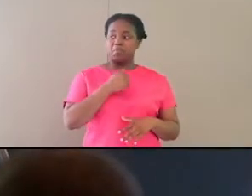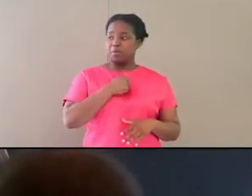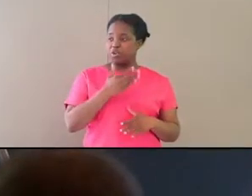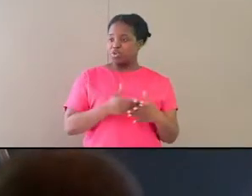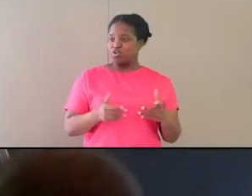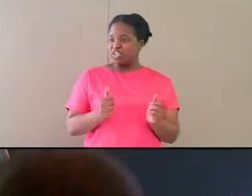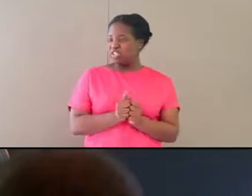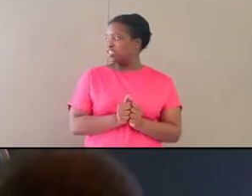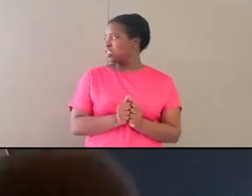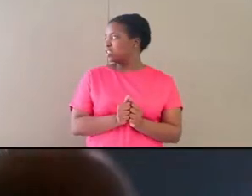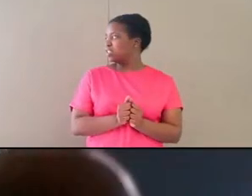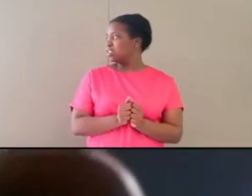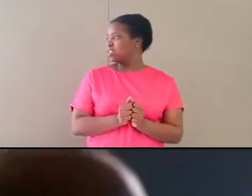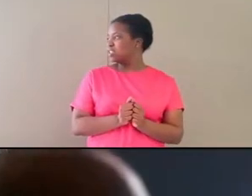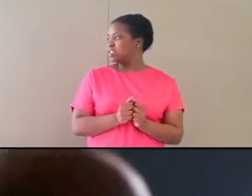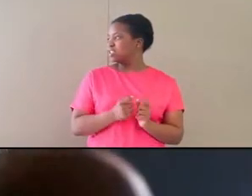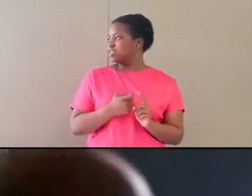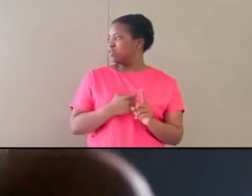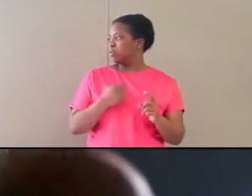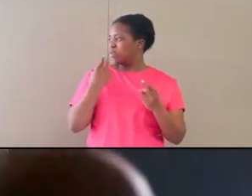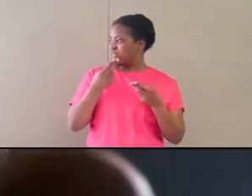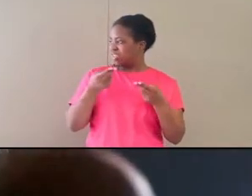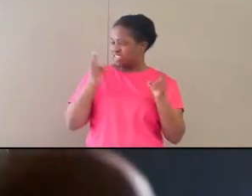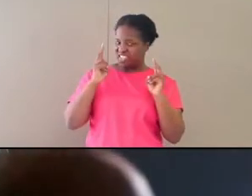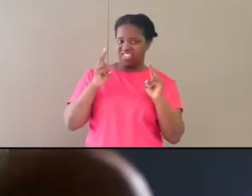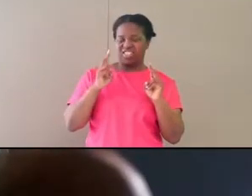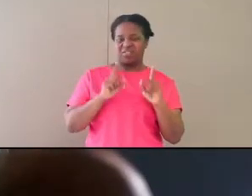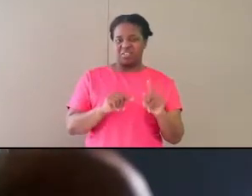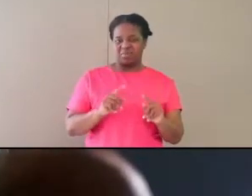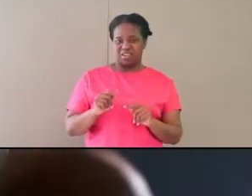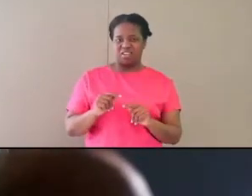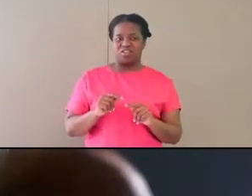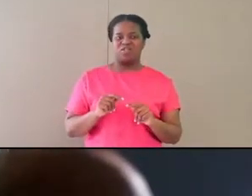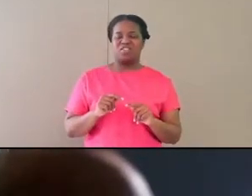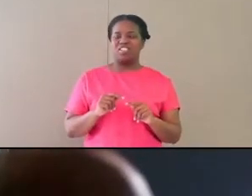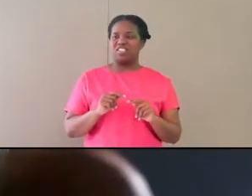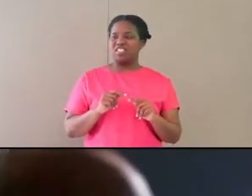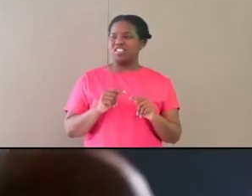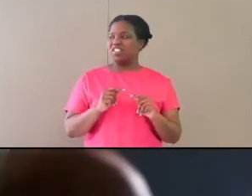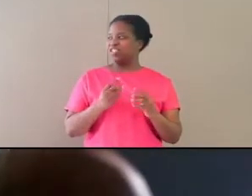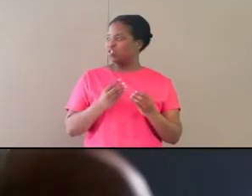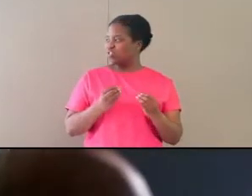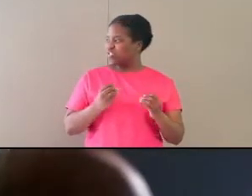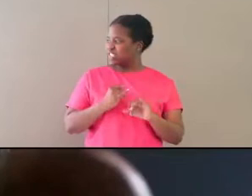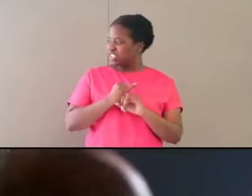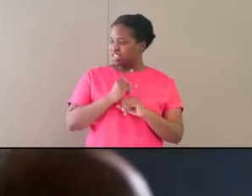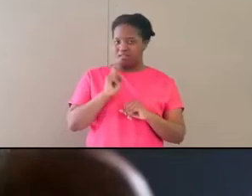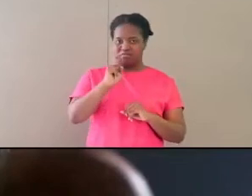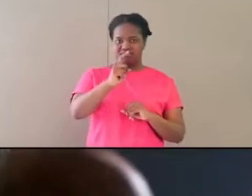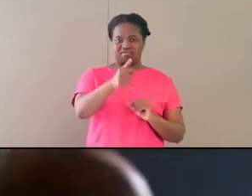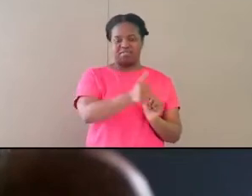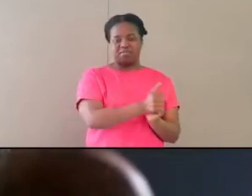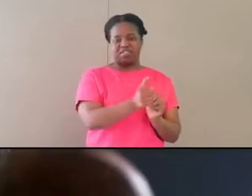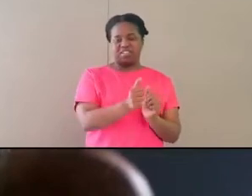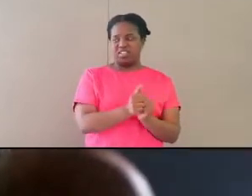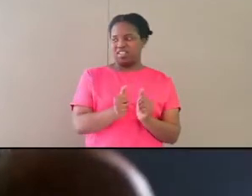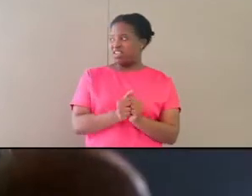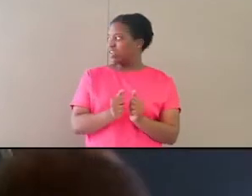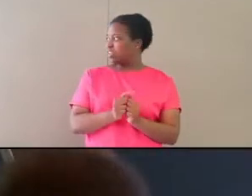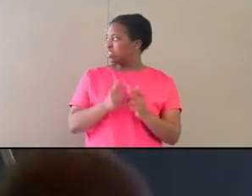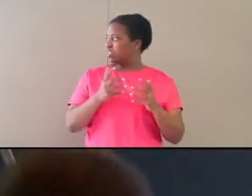from the University of Cape Town Children's Institute all partners here